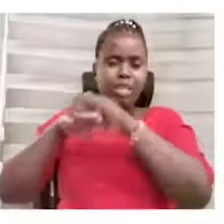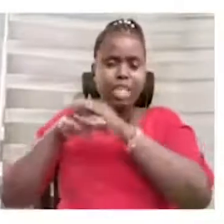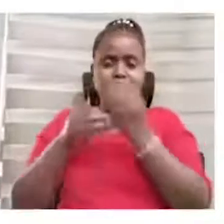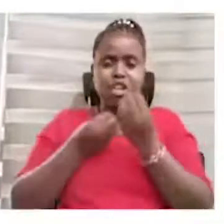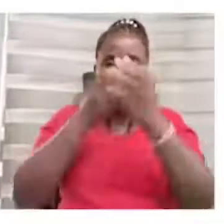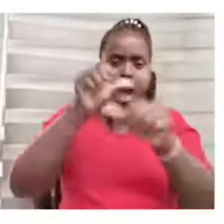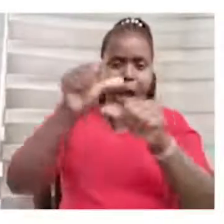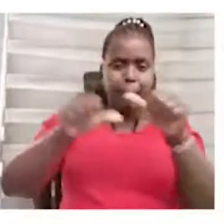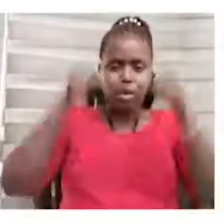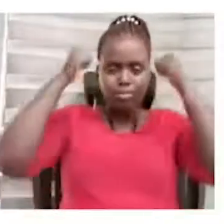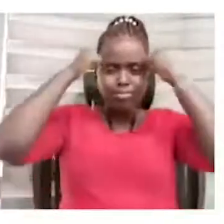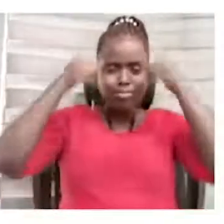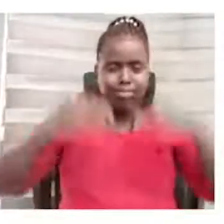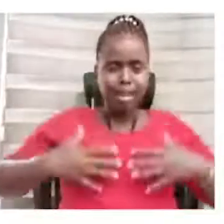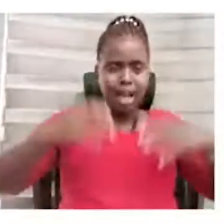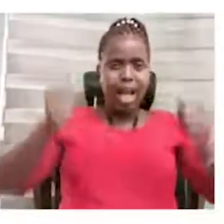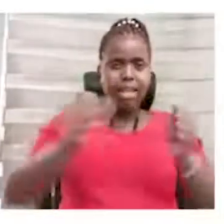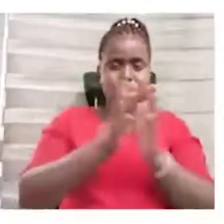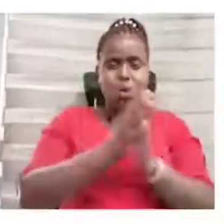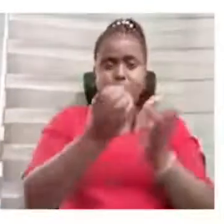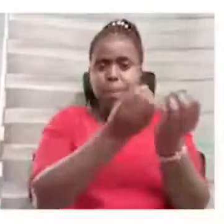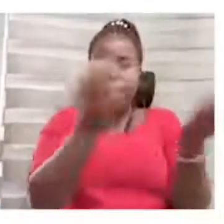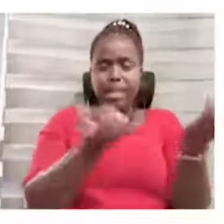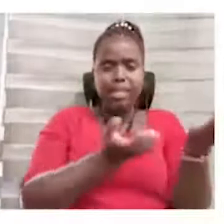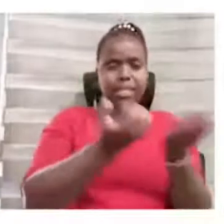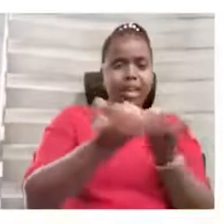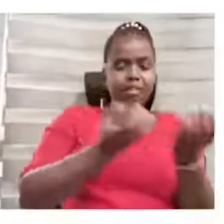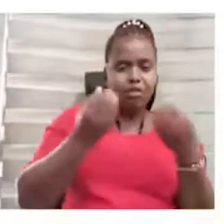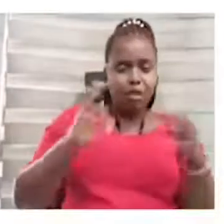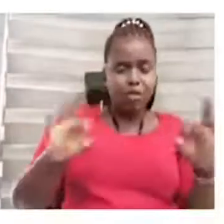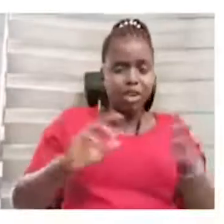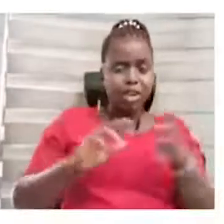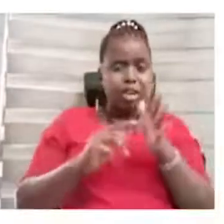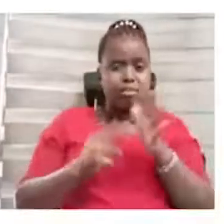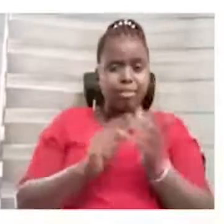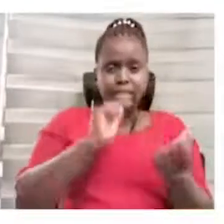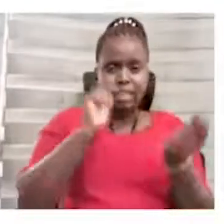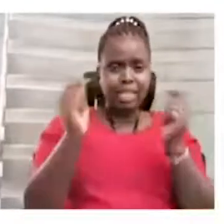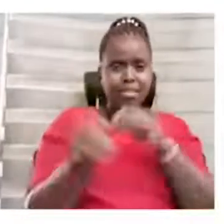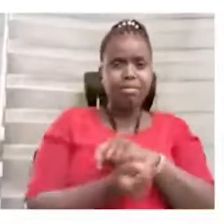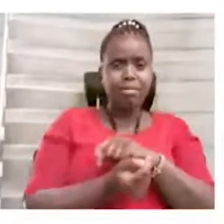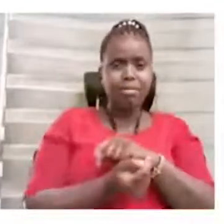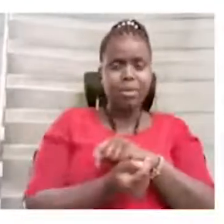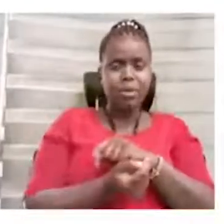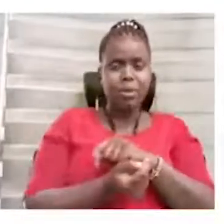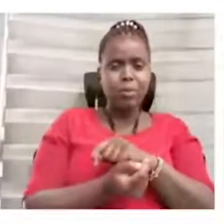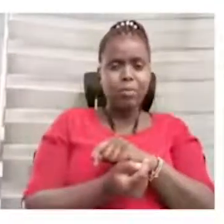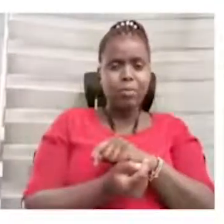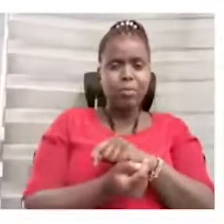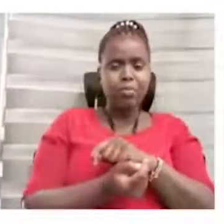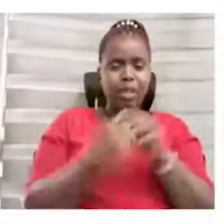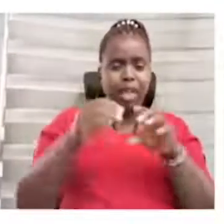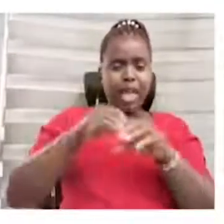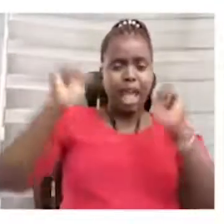health, and many other services for free. Our pricing transformation approach, furthermore, enables us